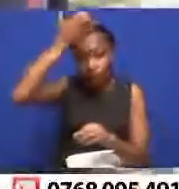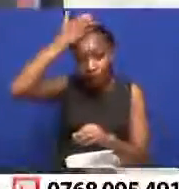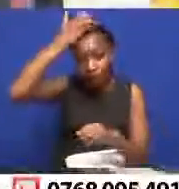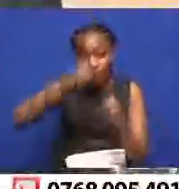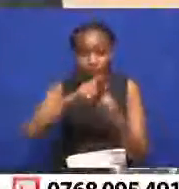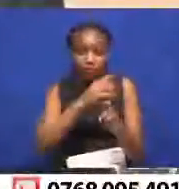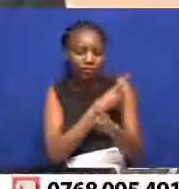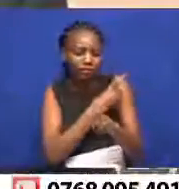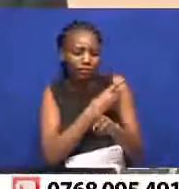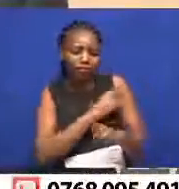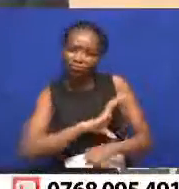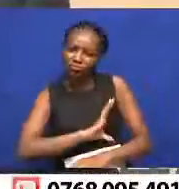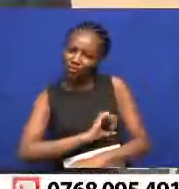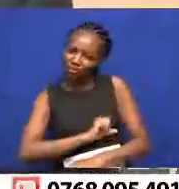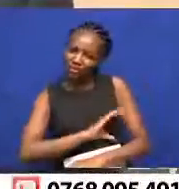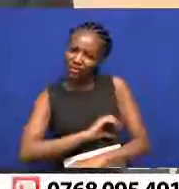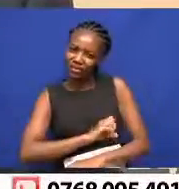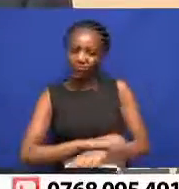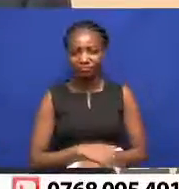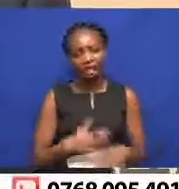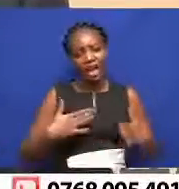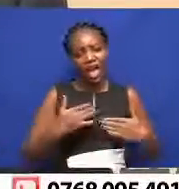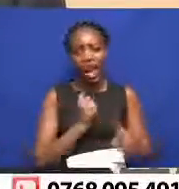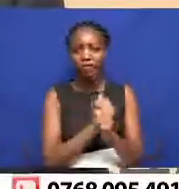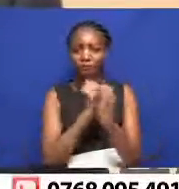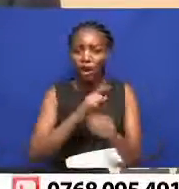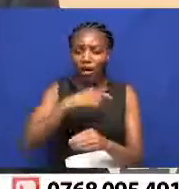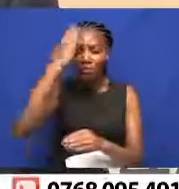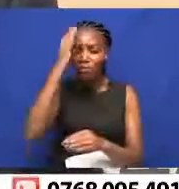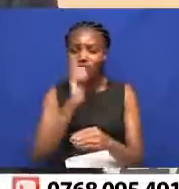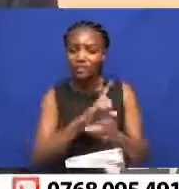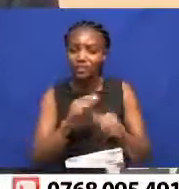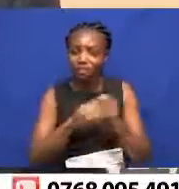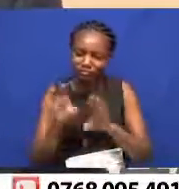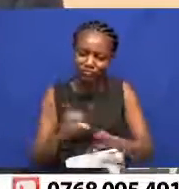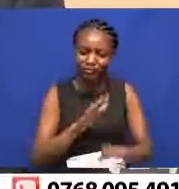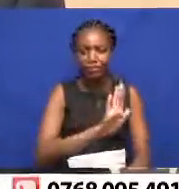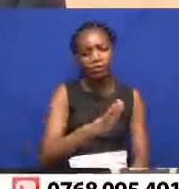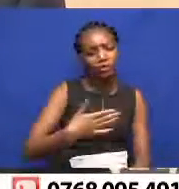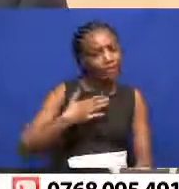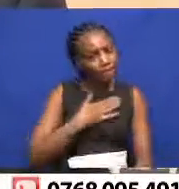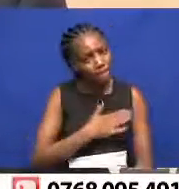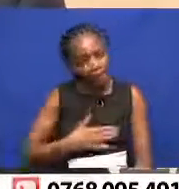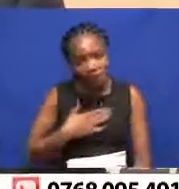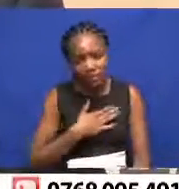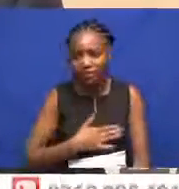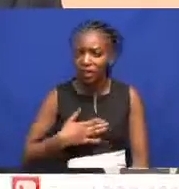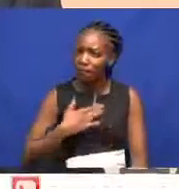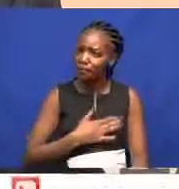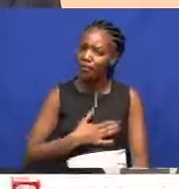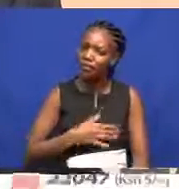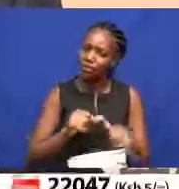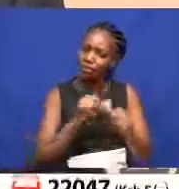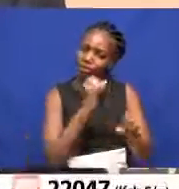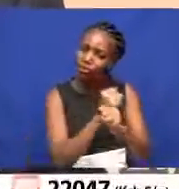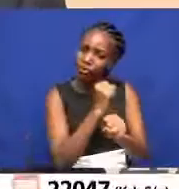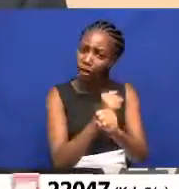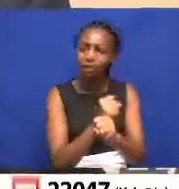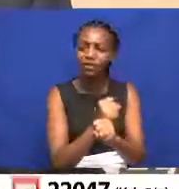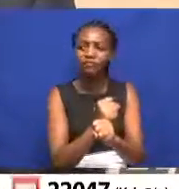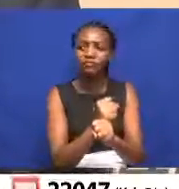remain calm. Health workers, we know you are suffering. Please remain at work for